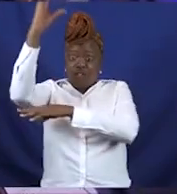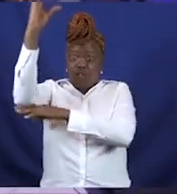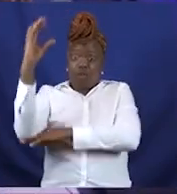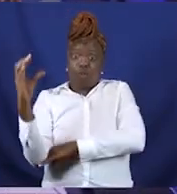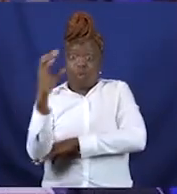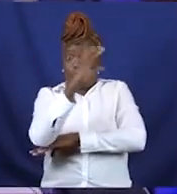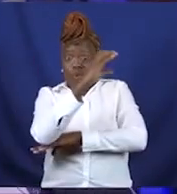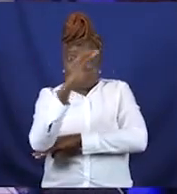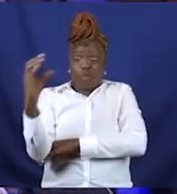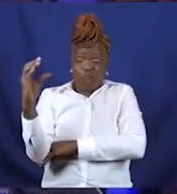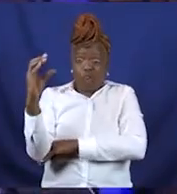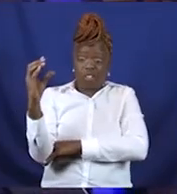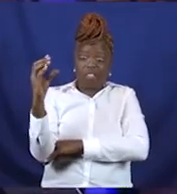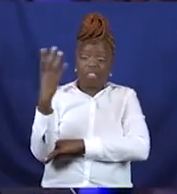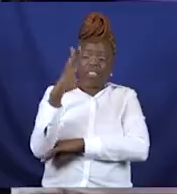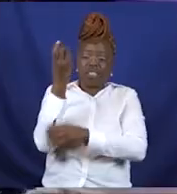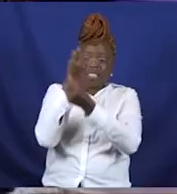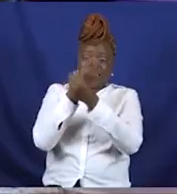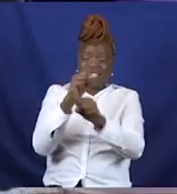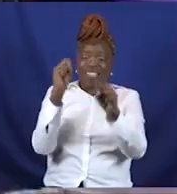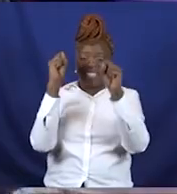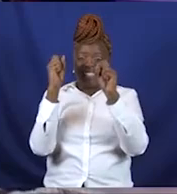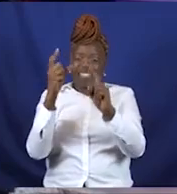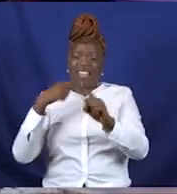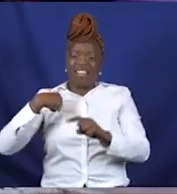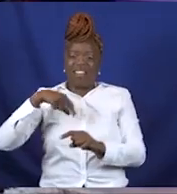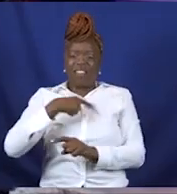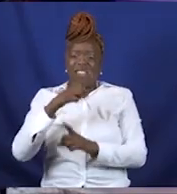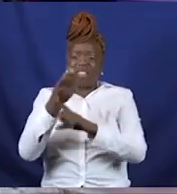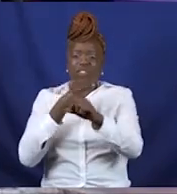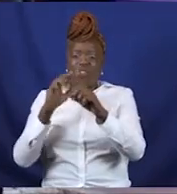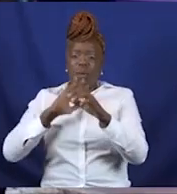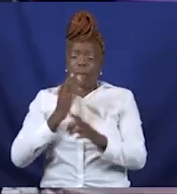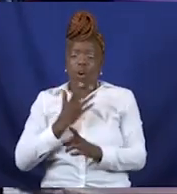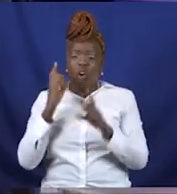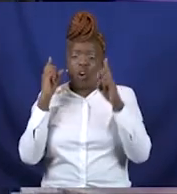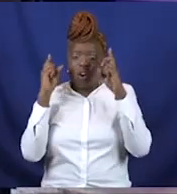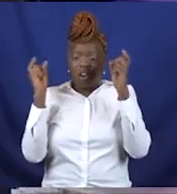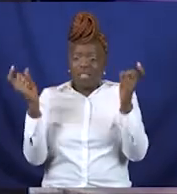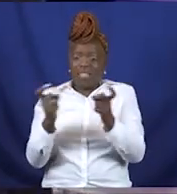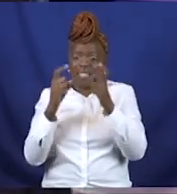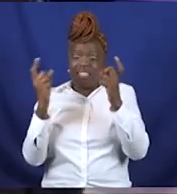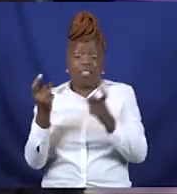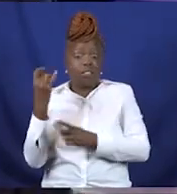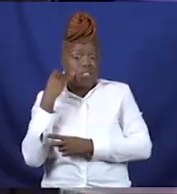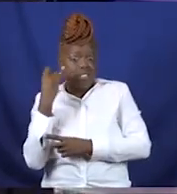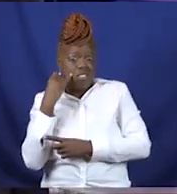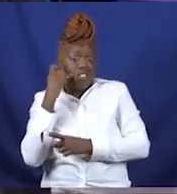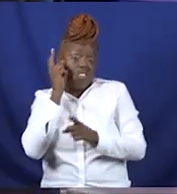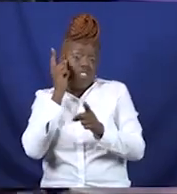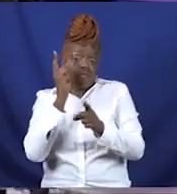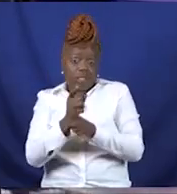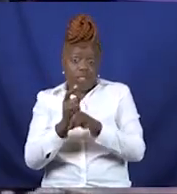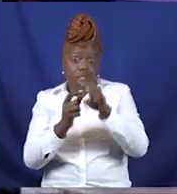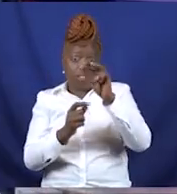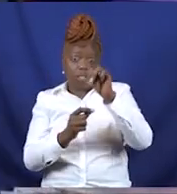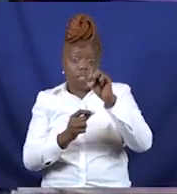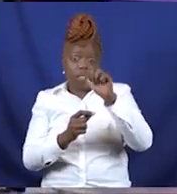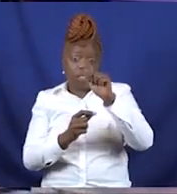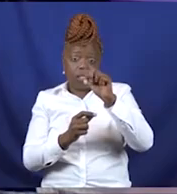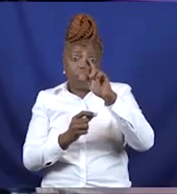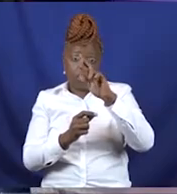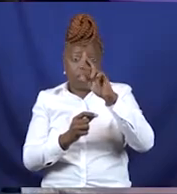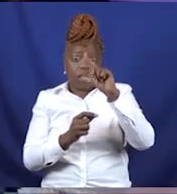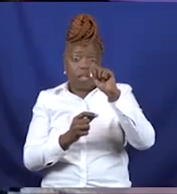Calvary, on a rugged cross, to save us from our sin. And if Sister Martha could figure it out, I need